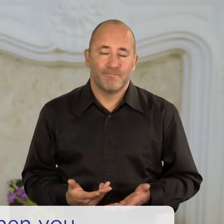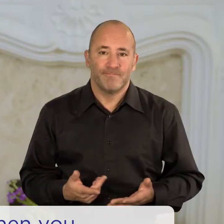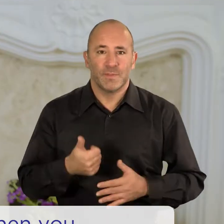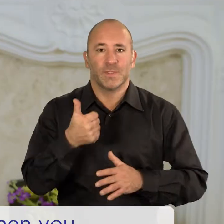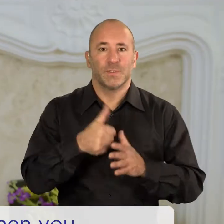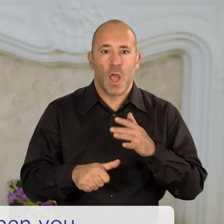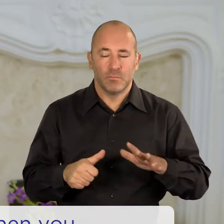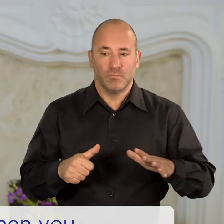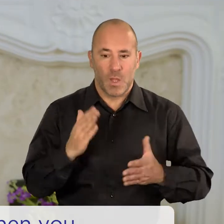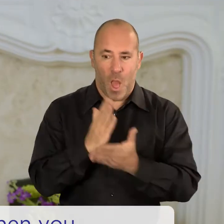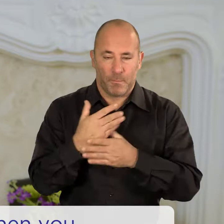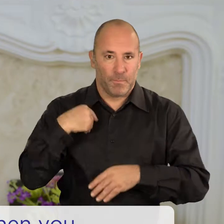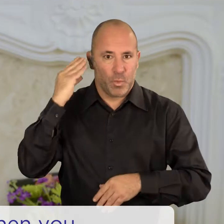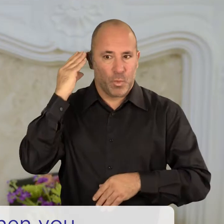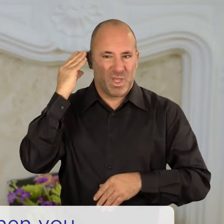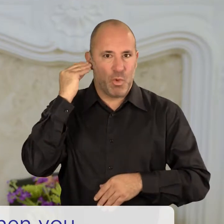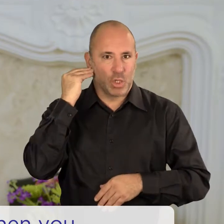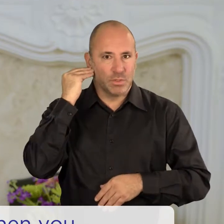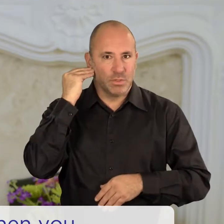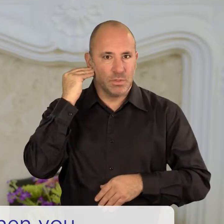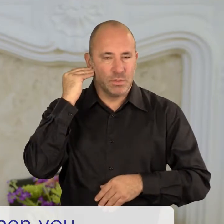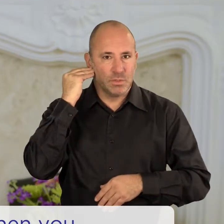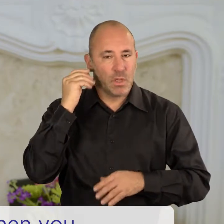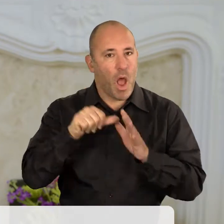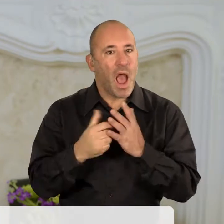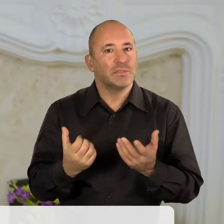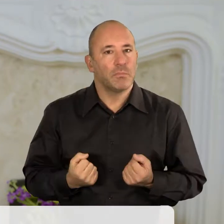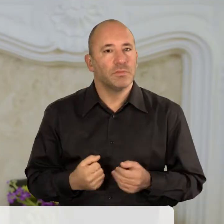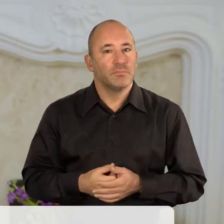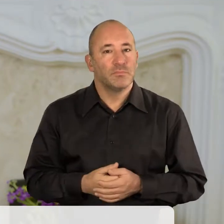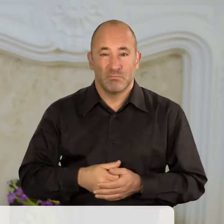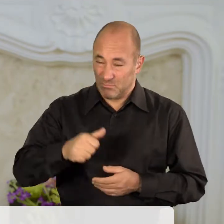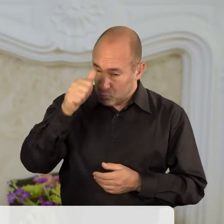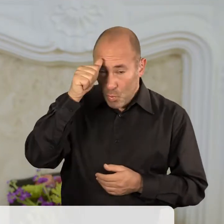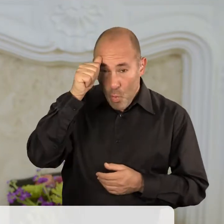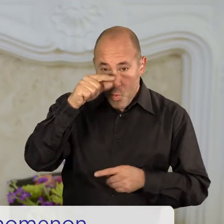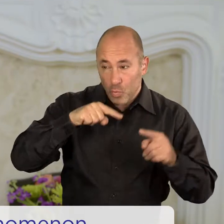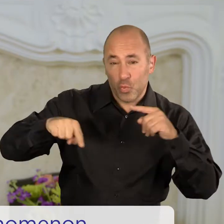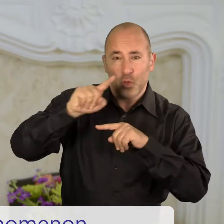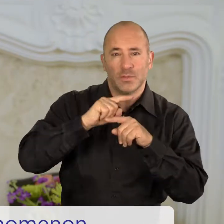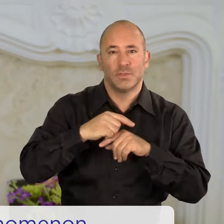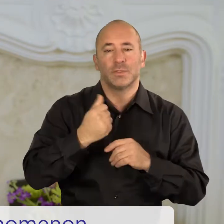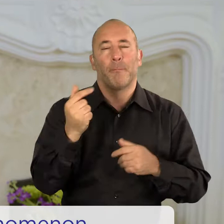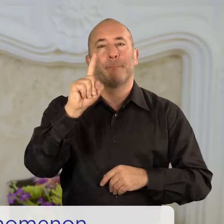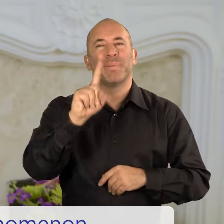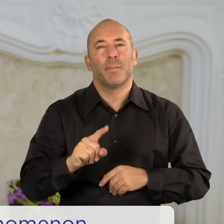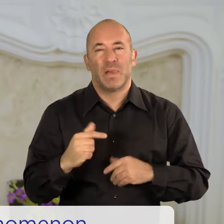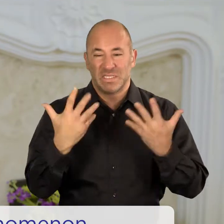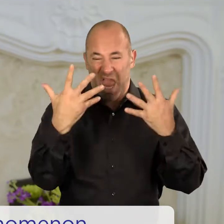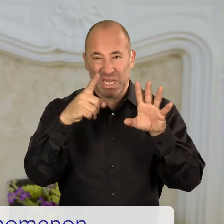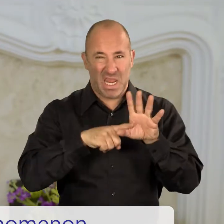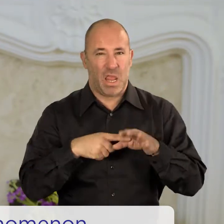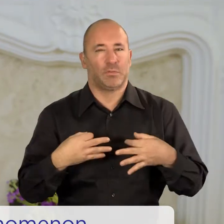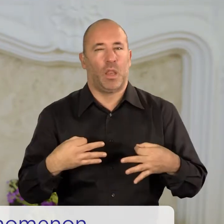I think it's very hard when you first come to terms with the fact that you have a hearing loss. I think it's a known phenomena